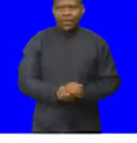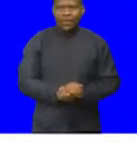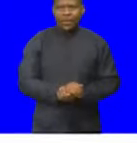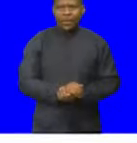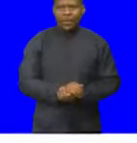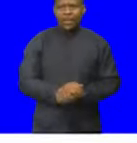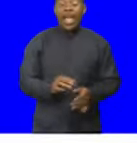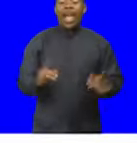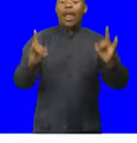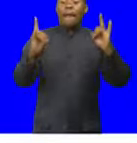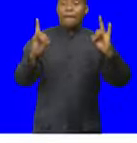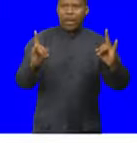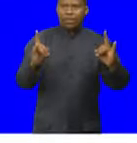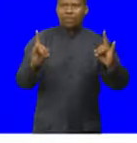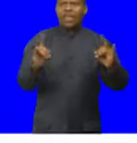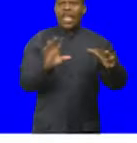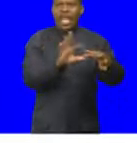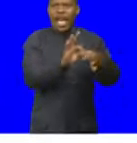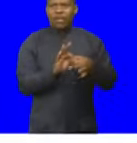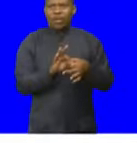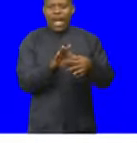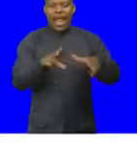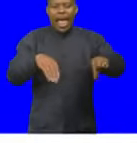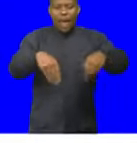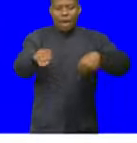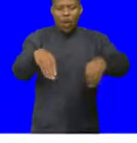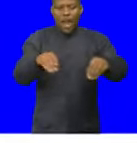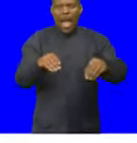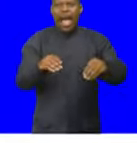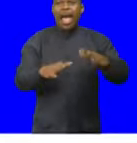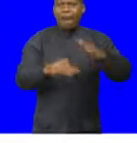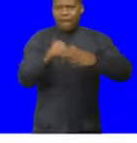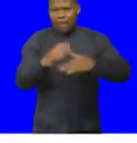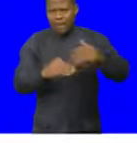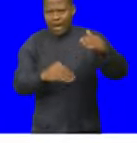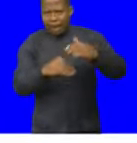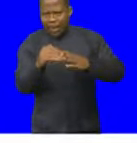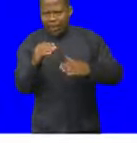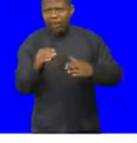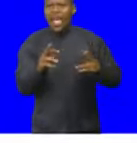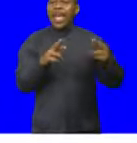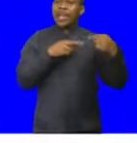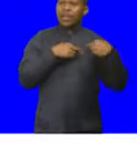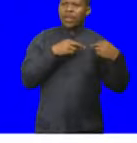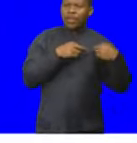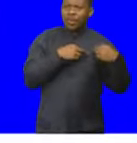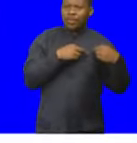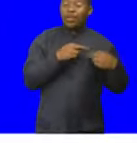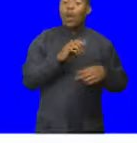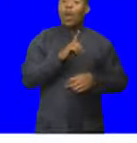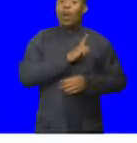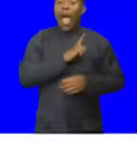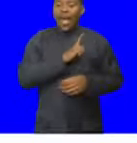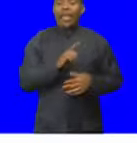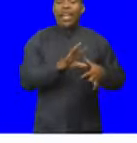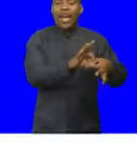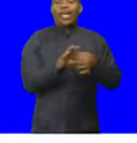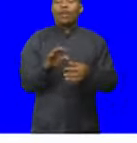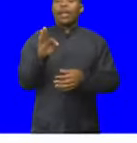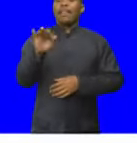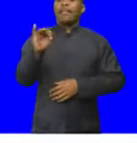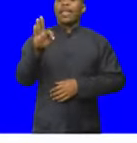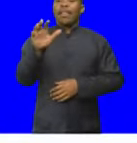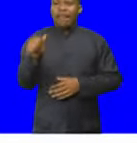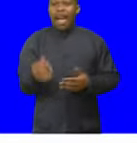Ingundla yakalanga yakhiwa inhlangano lengamela umdlalo webhola lapha eveni i-Eswatini Football Association ngelisito la-FIFA ngaphasi